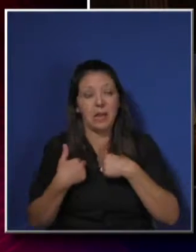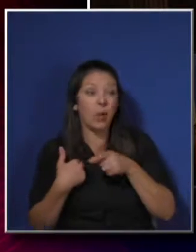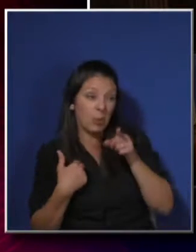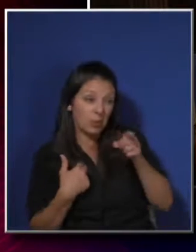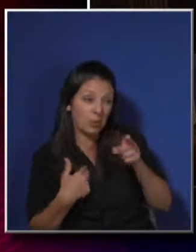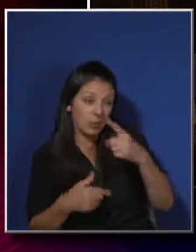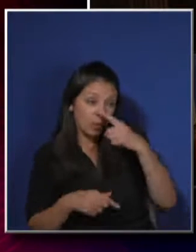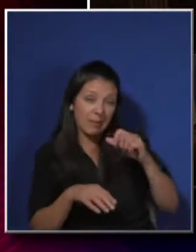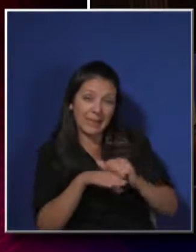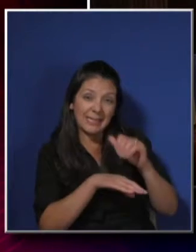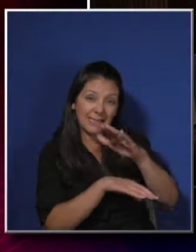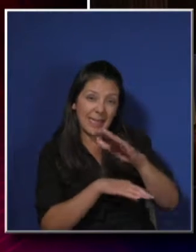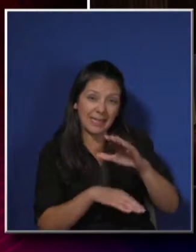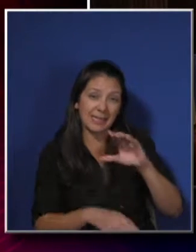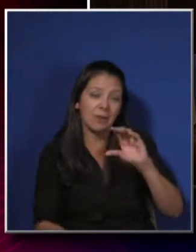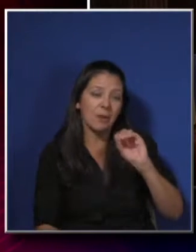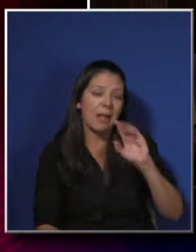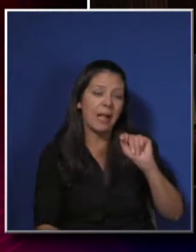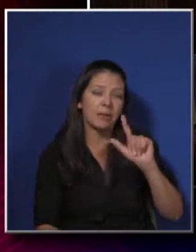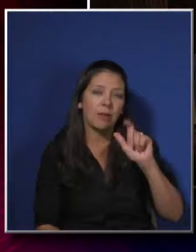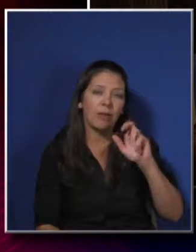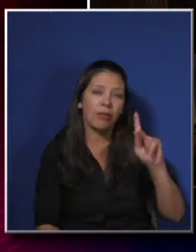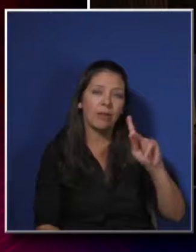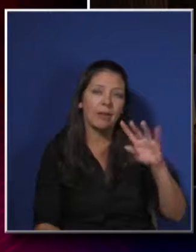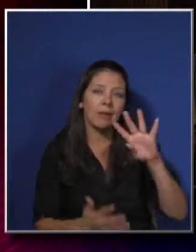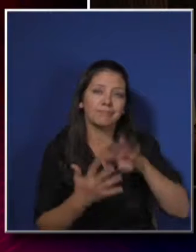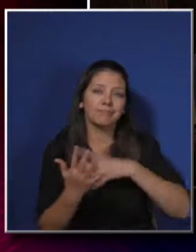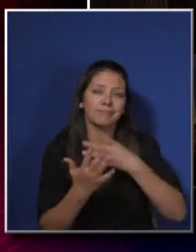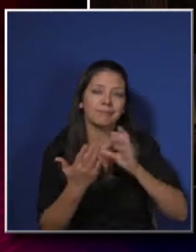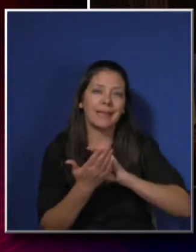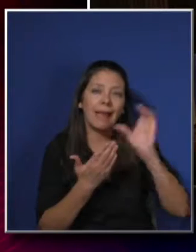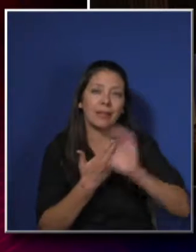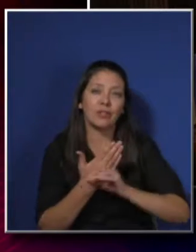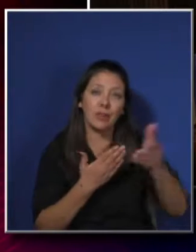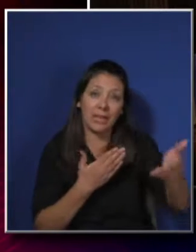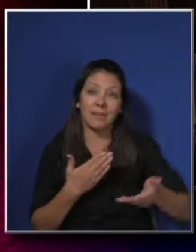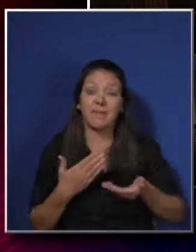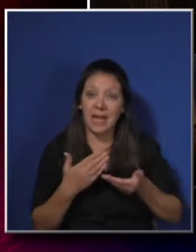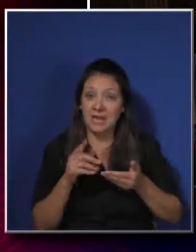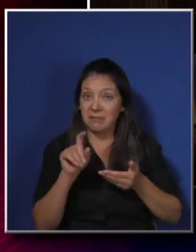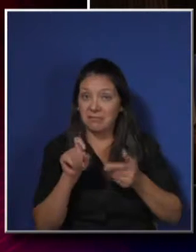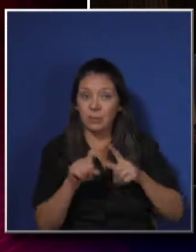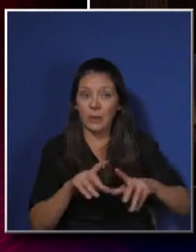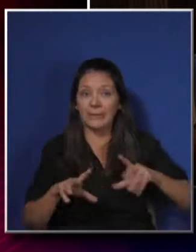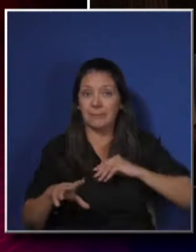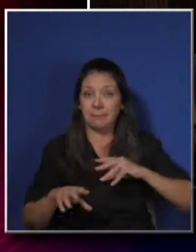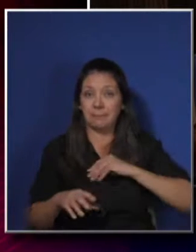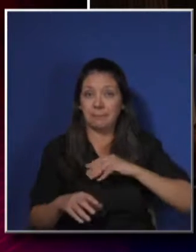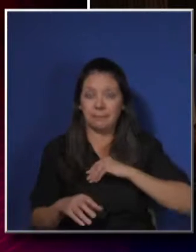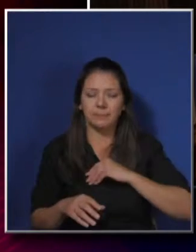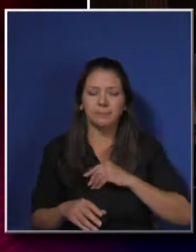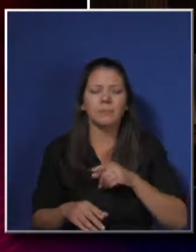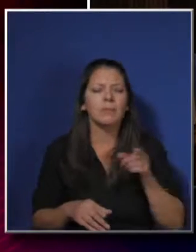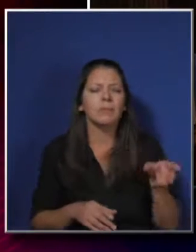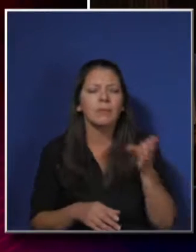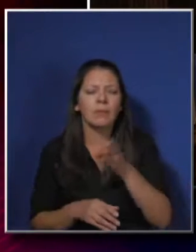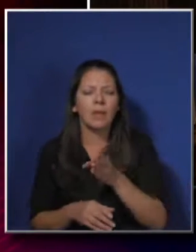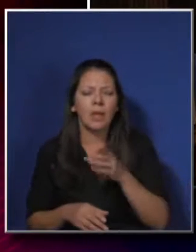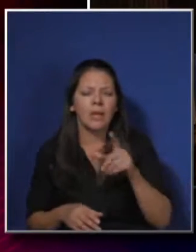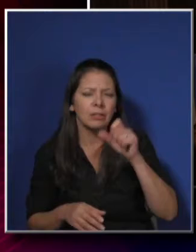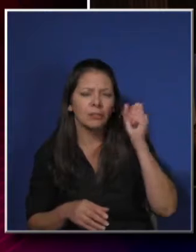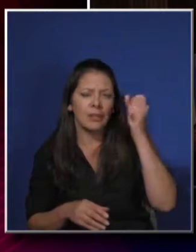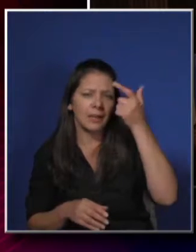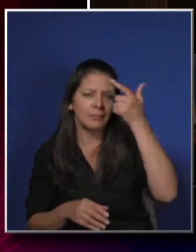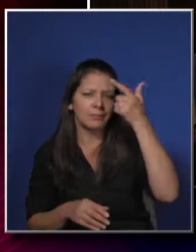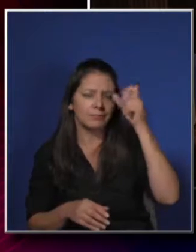Outlook calendar invite to the board? That'd be great. Oh, yeah, that'd be great. So do we need a motion to approve them as